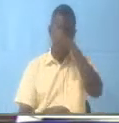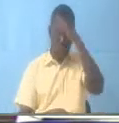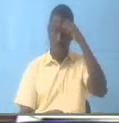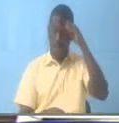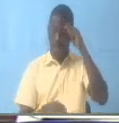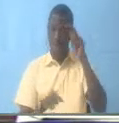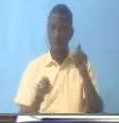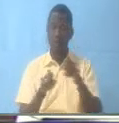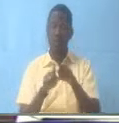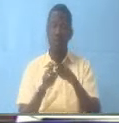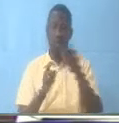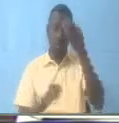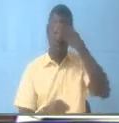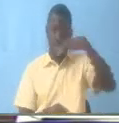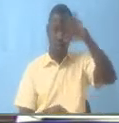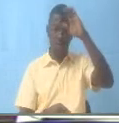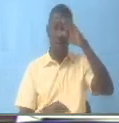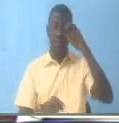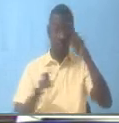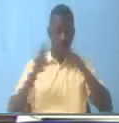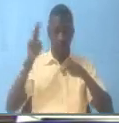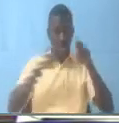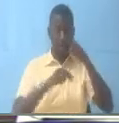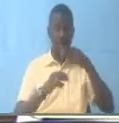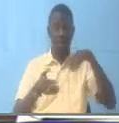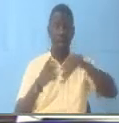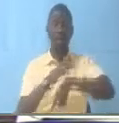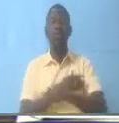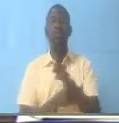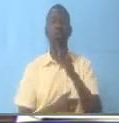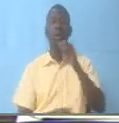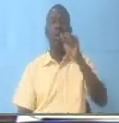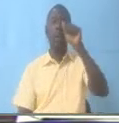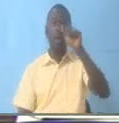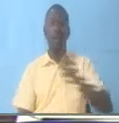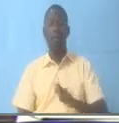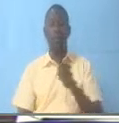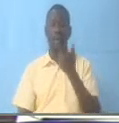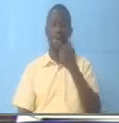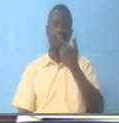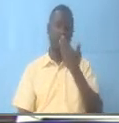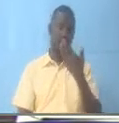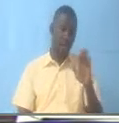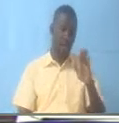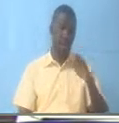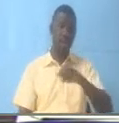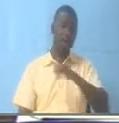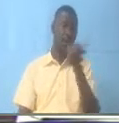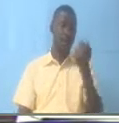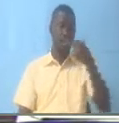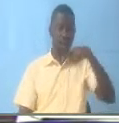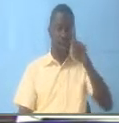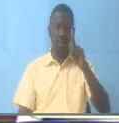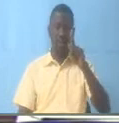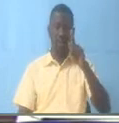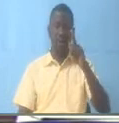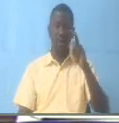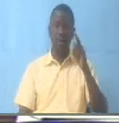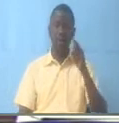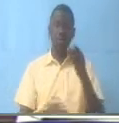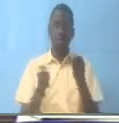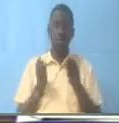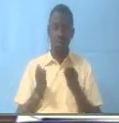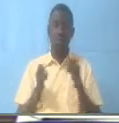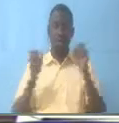and 11 incident, gannaaw boo liggéeyee nag ci jàmbur yooyu ñu tànnoon ngir ñu def gëstu ci xew-xew boobu amoon April 10 ak 11.